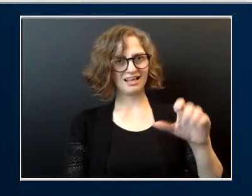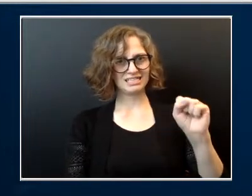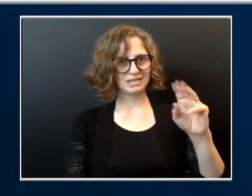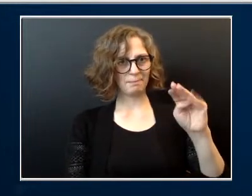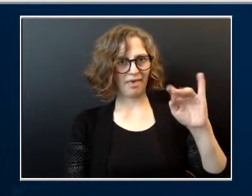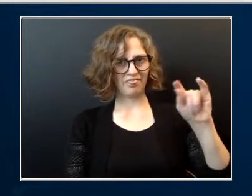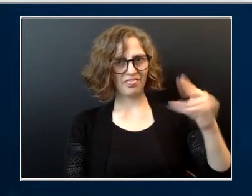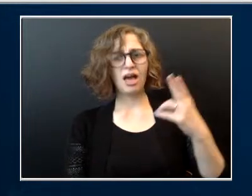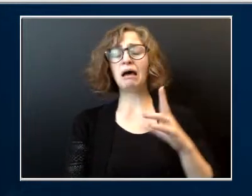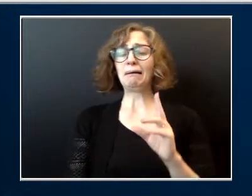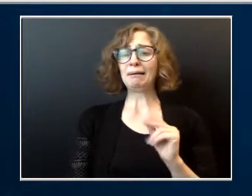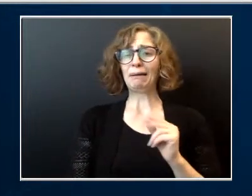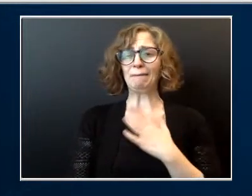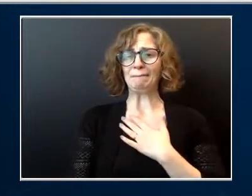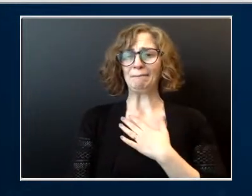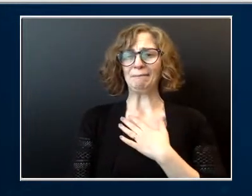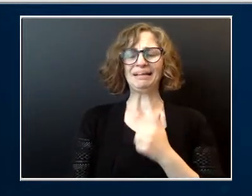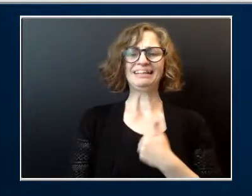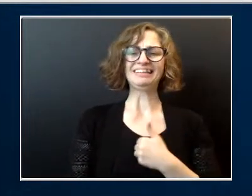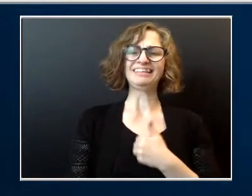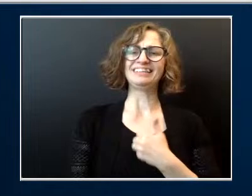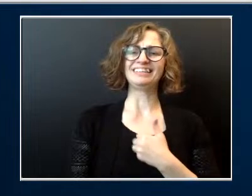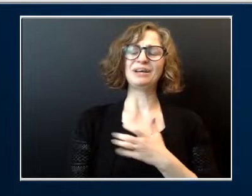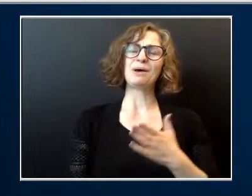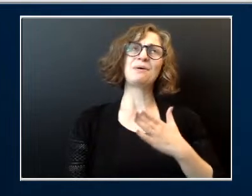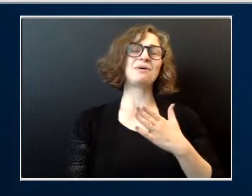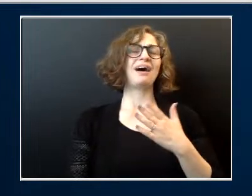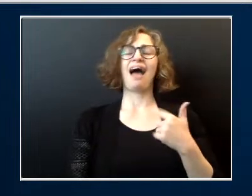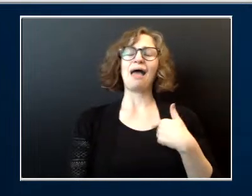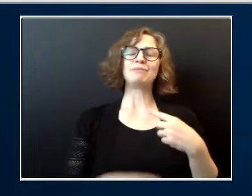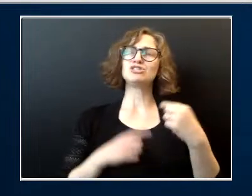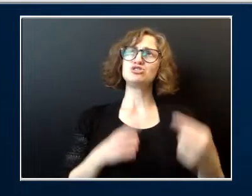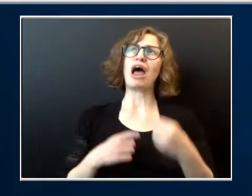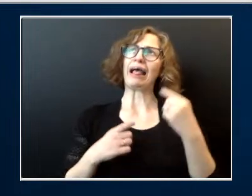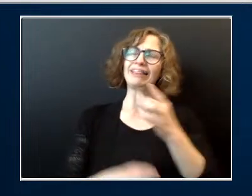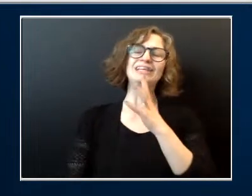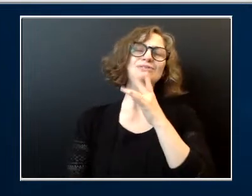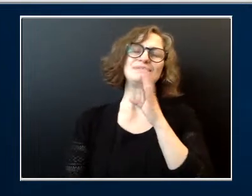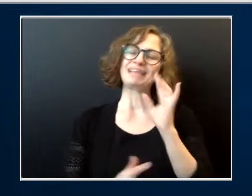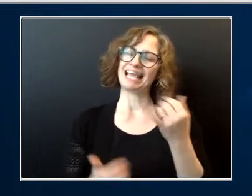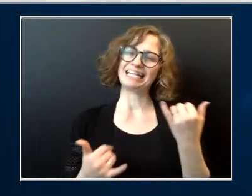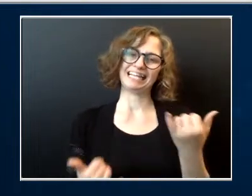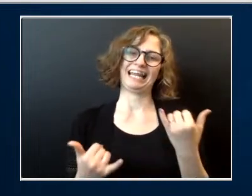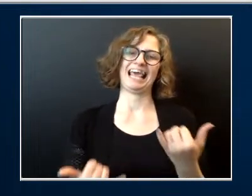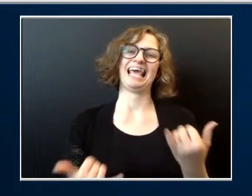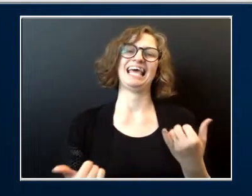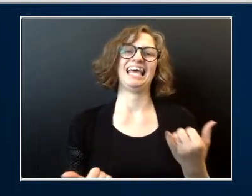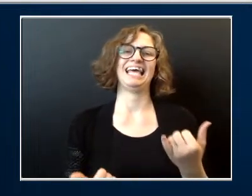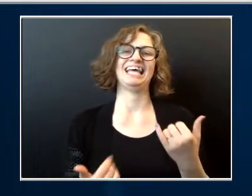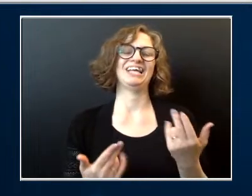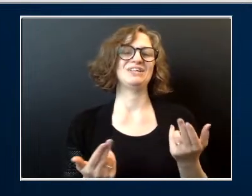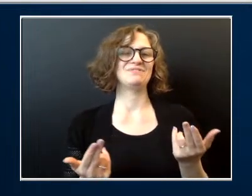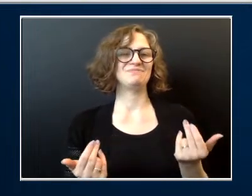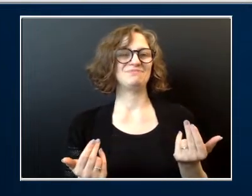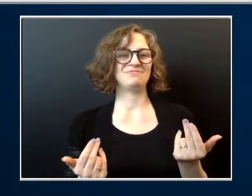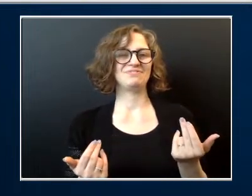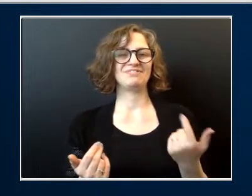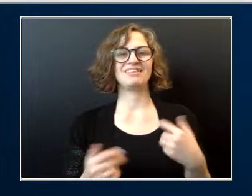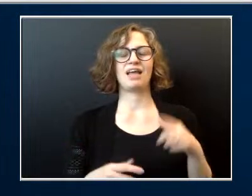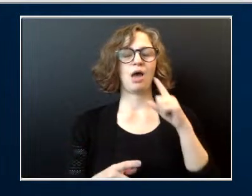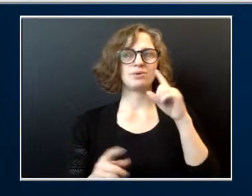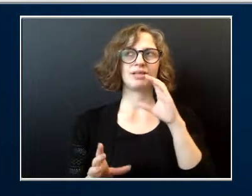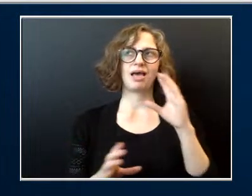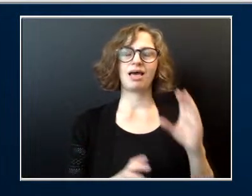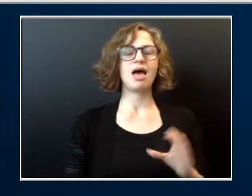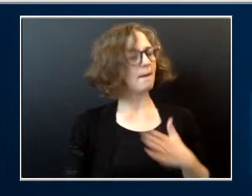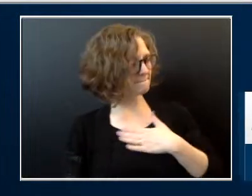You ever have one of those days where your tongue is just tied, you can't quite get it out? think I was up too late doing work. My husband's going to have a lot of